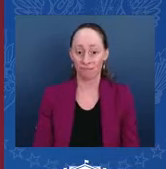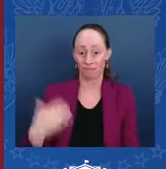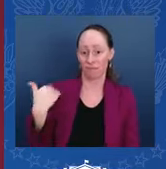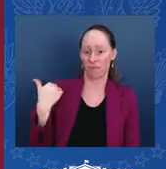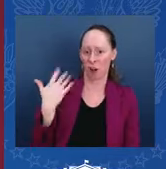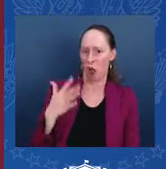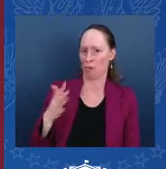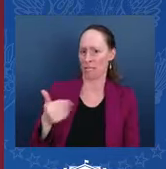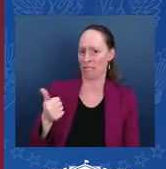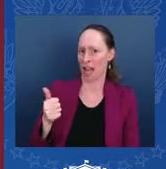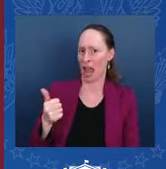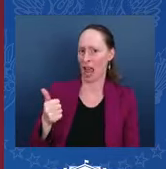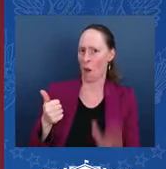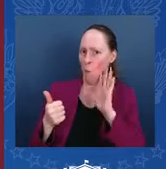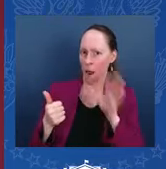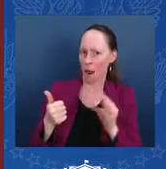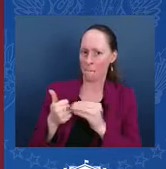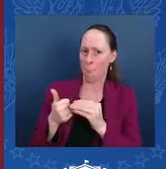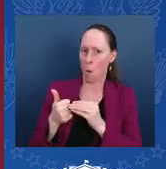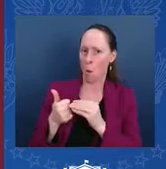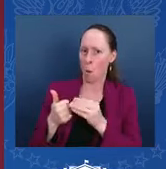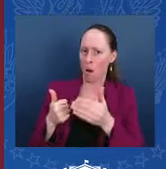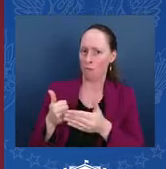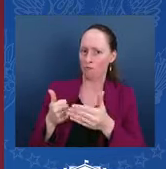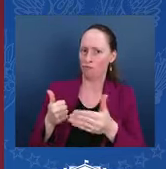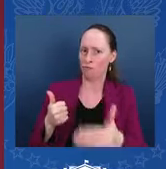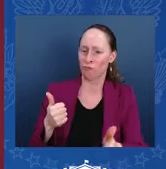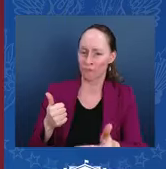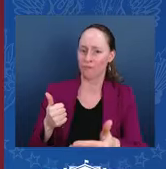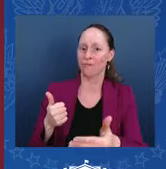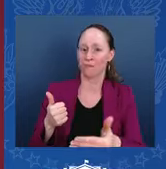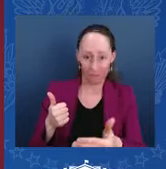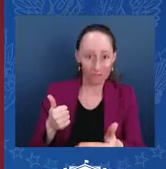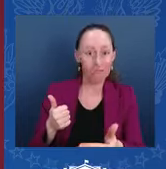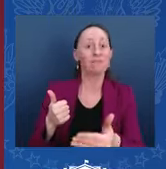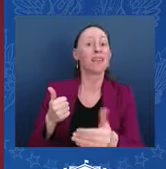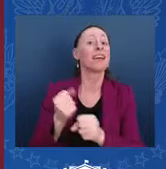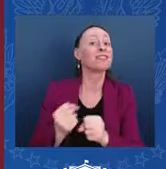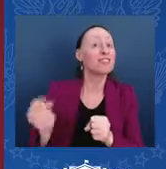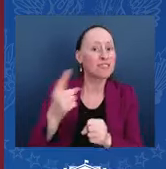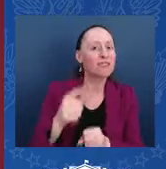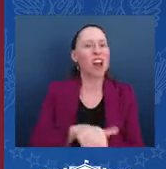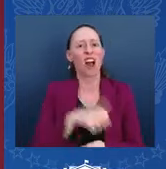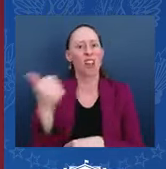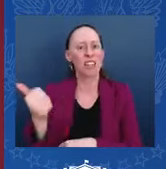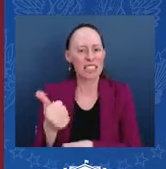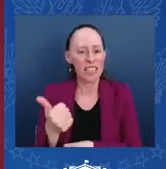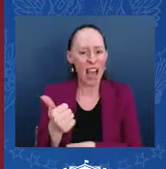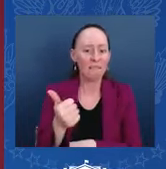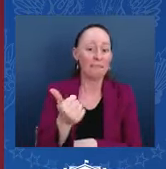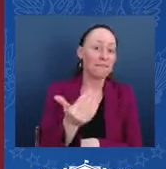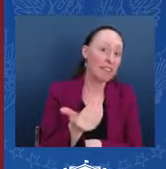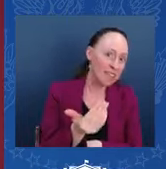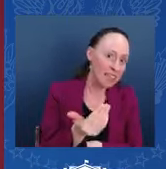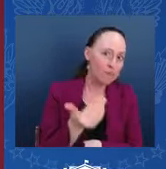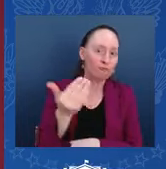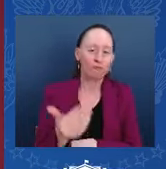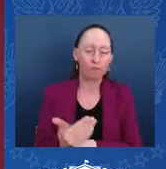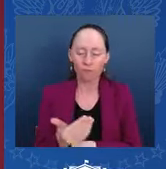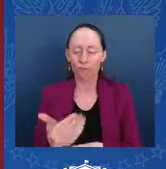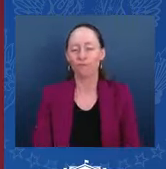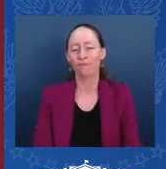Medicare picked and said we're going to negotiate. The most common, most expensive drugs that treat everything from kidney disease to arthritis to blood